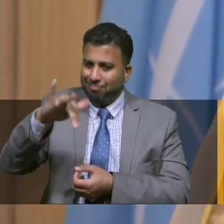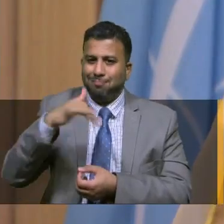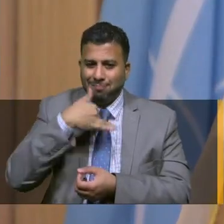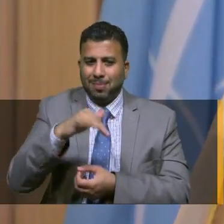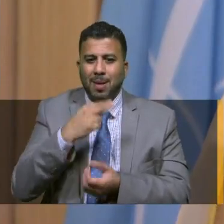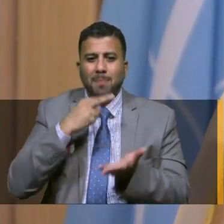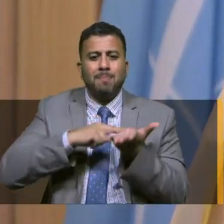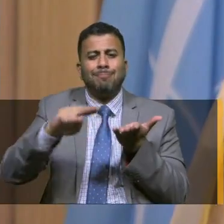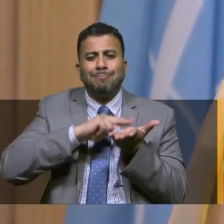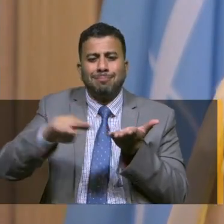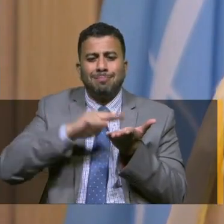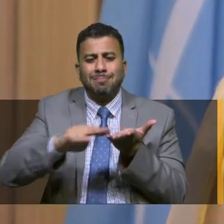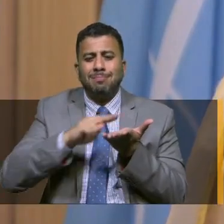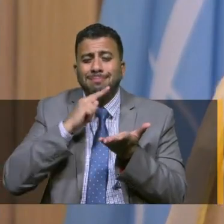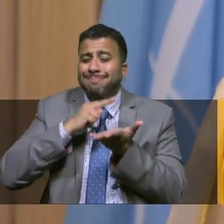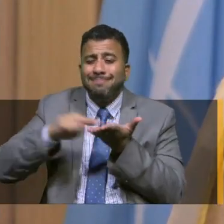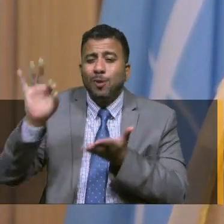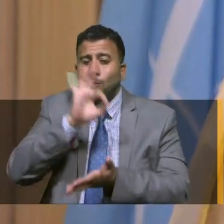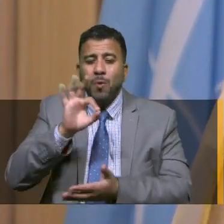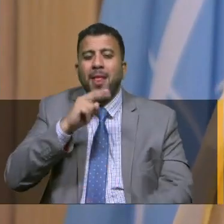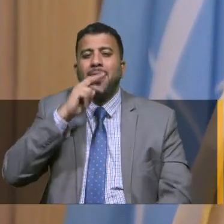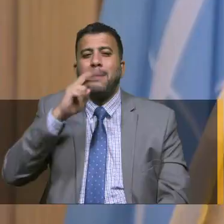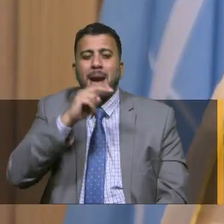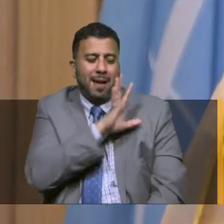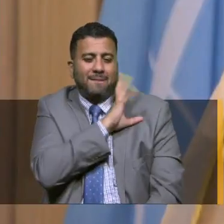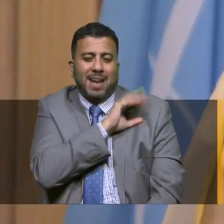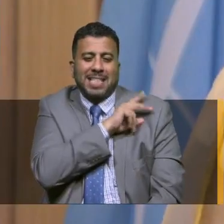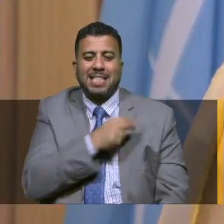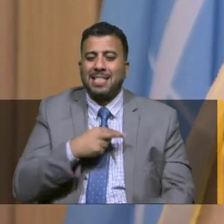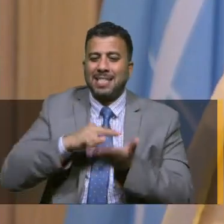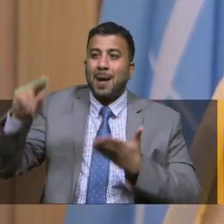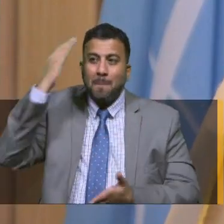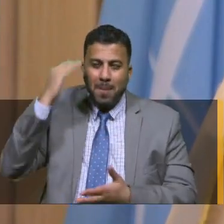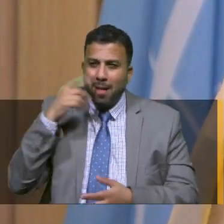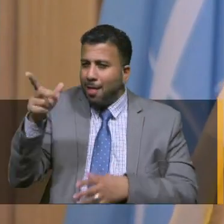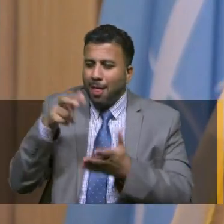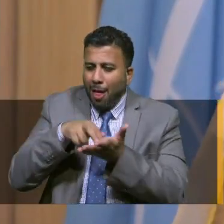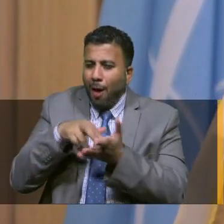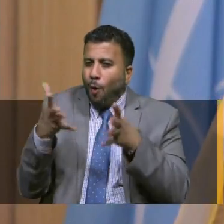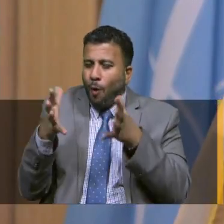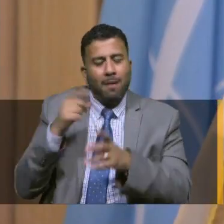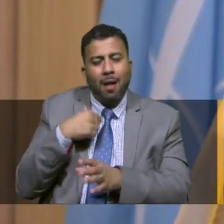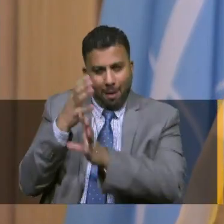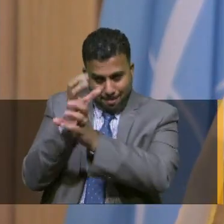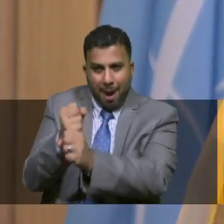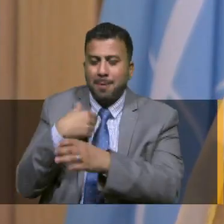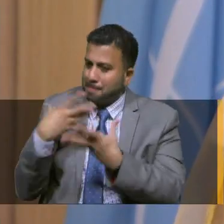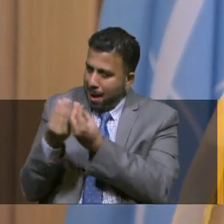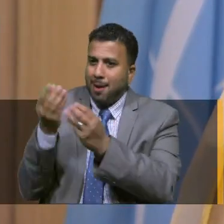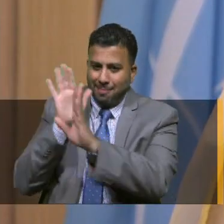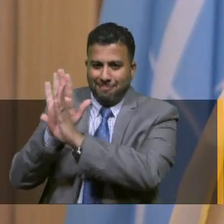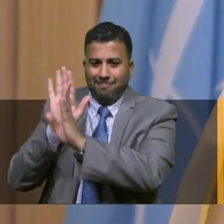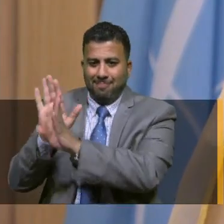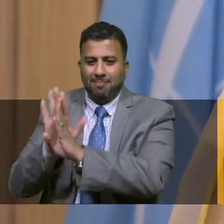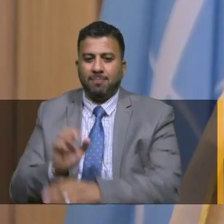Message to the people in Ramallah. We are supporting them. We will stand beside them. This is what I am